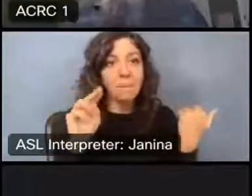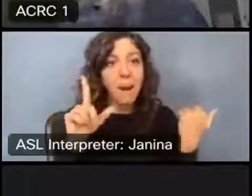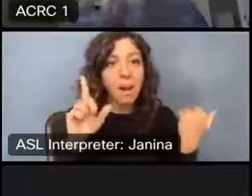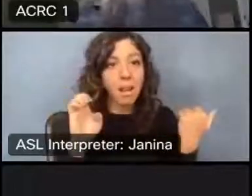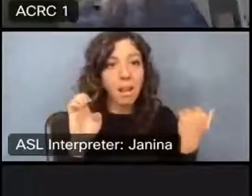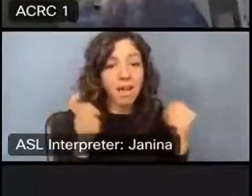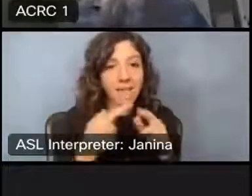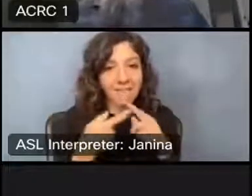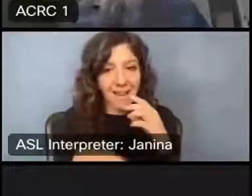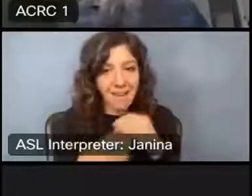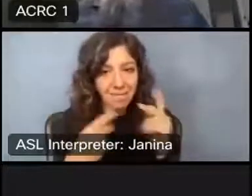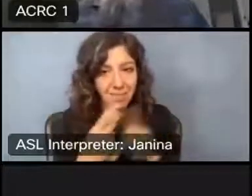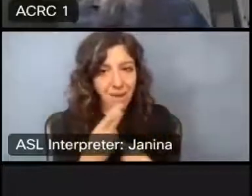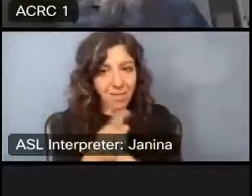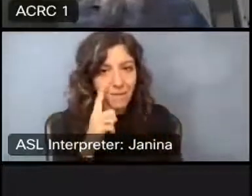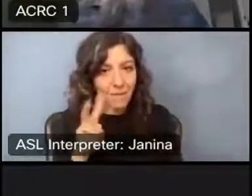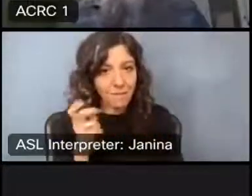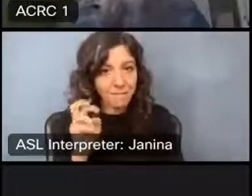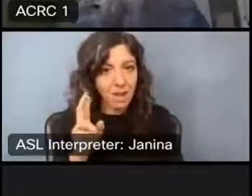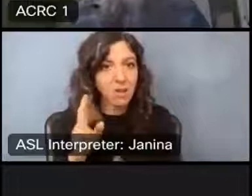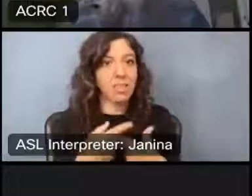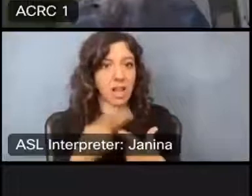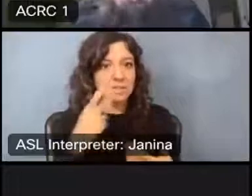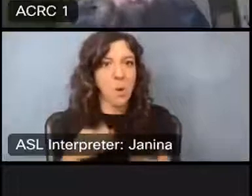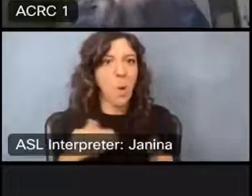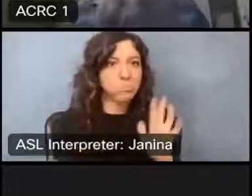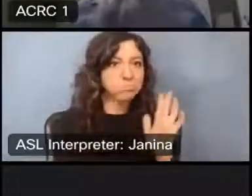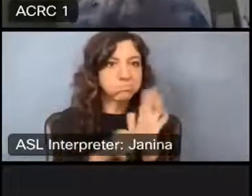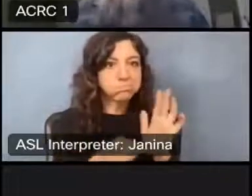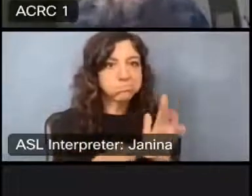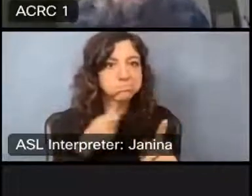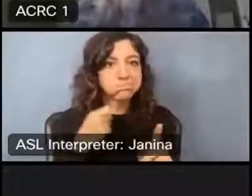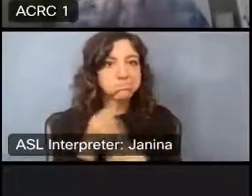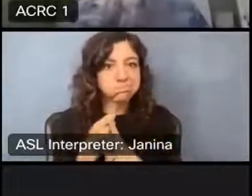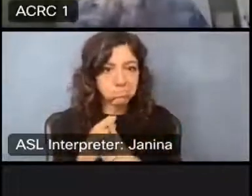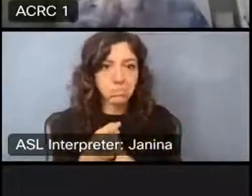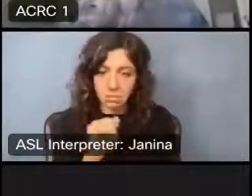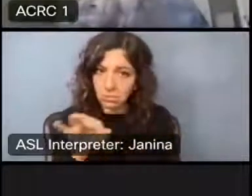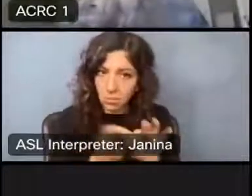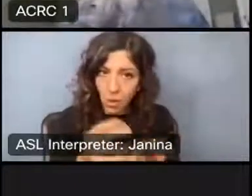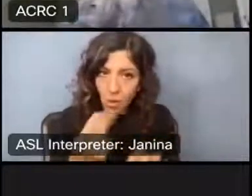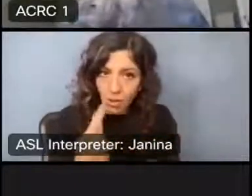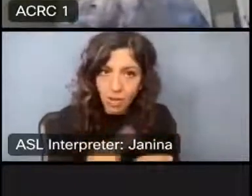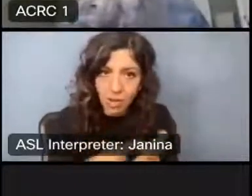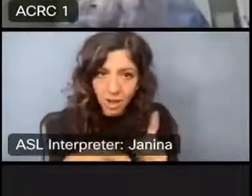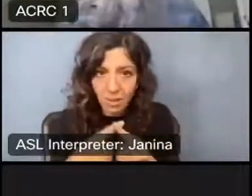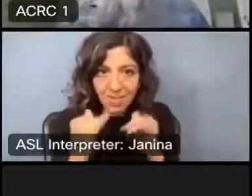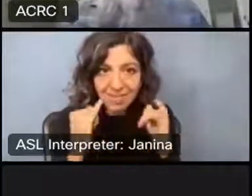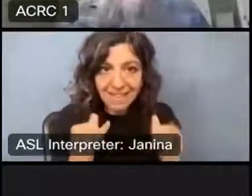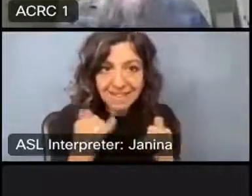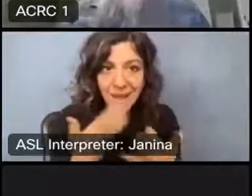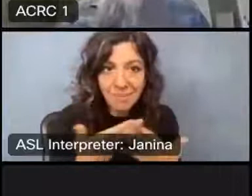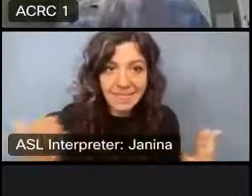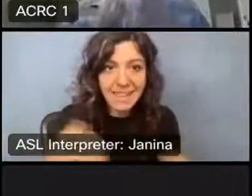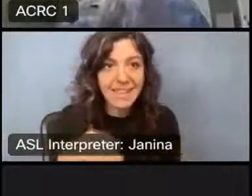for a vendor, that's where those big hits come. So I just want to make sure we're talking about the same thing. So yes, we certainly are talking about the